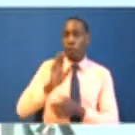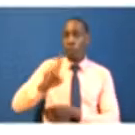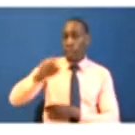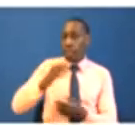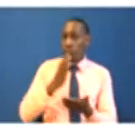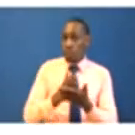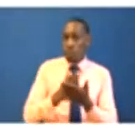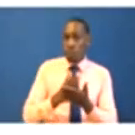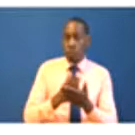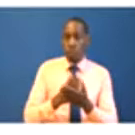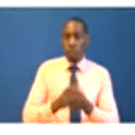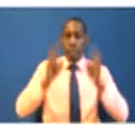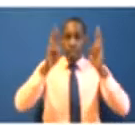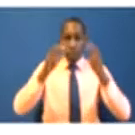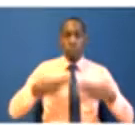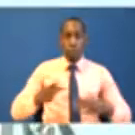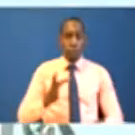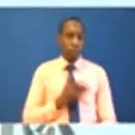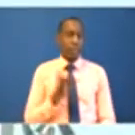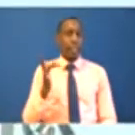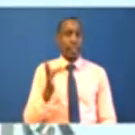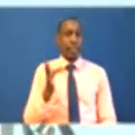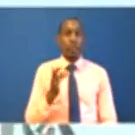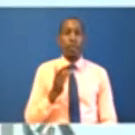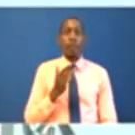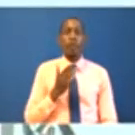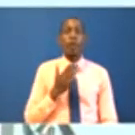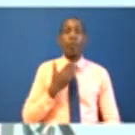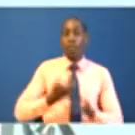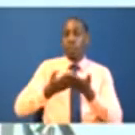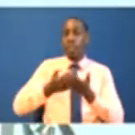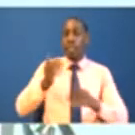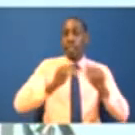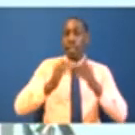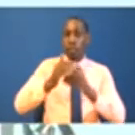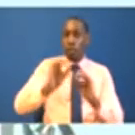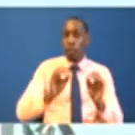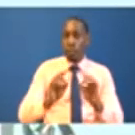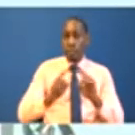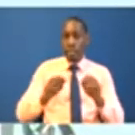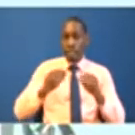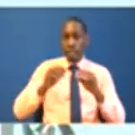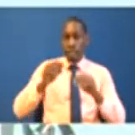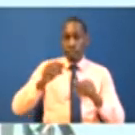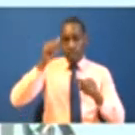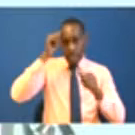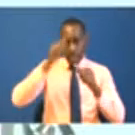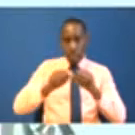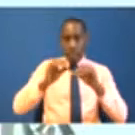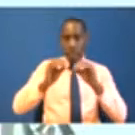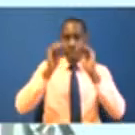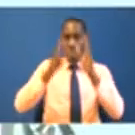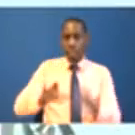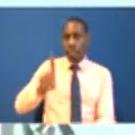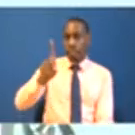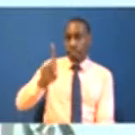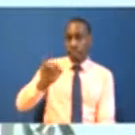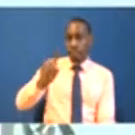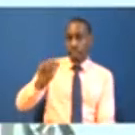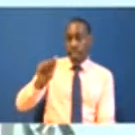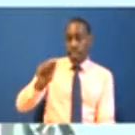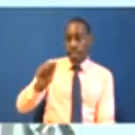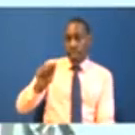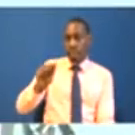a issue in which for recognizing you for i don't want to talk about this election but remember malimu dida we still all remember molly modida from